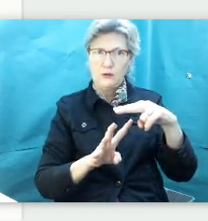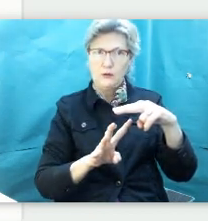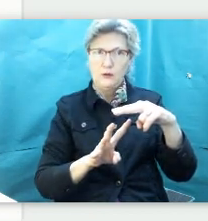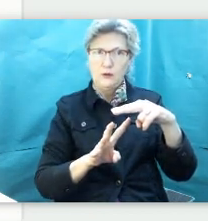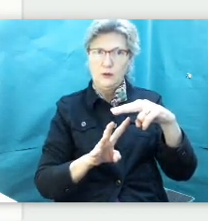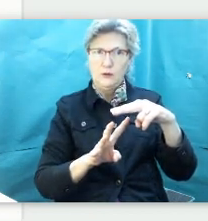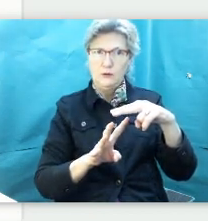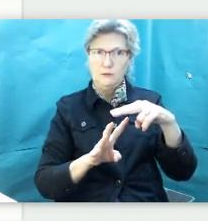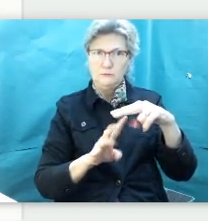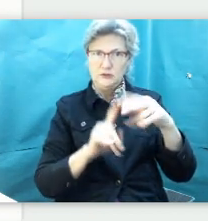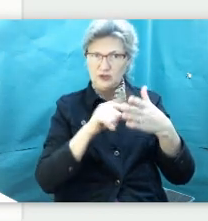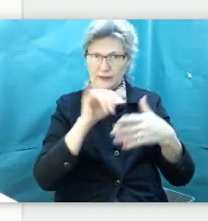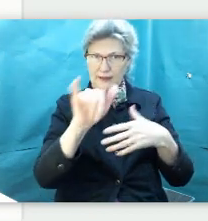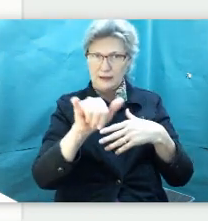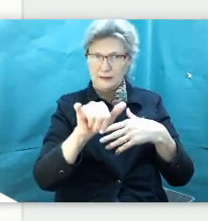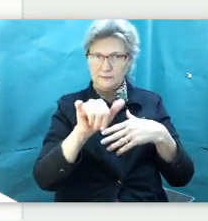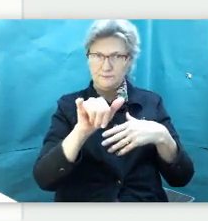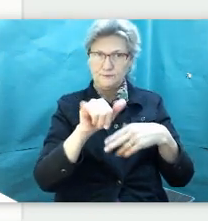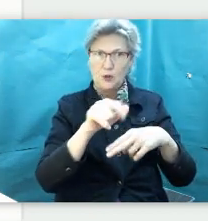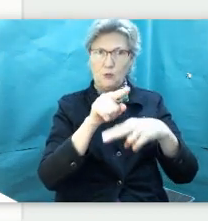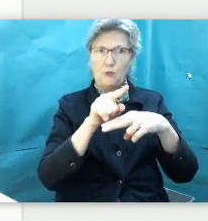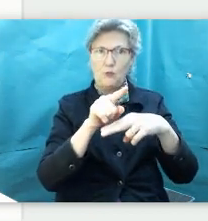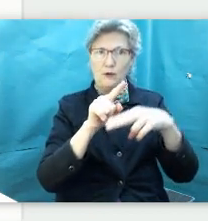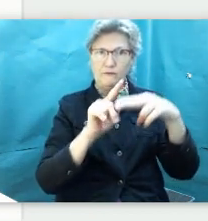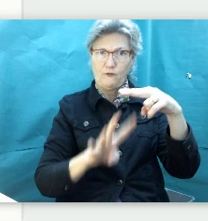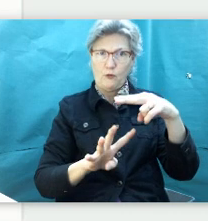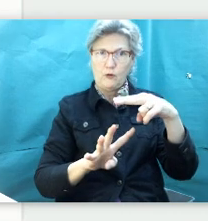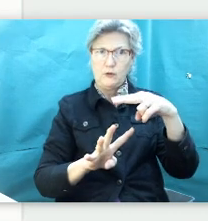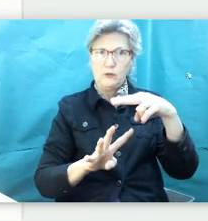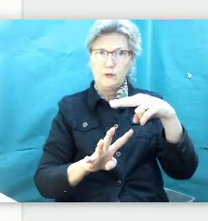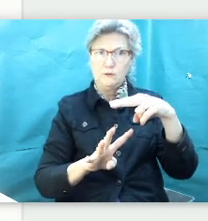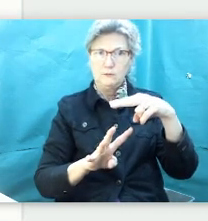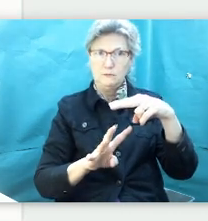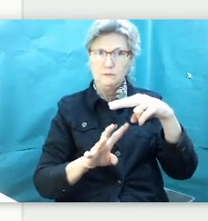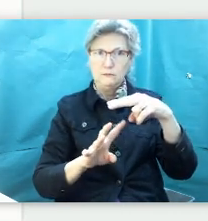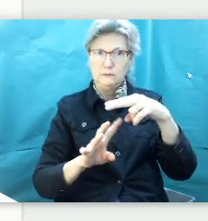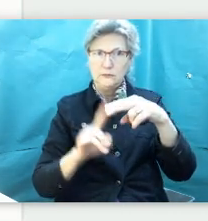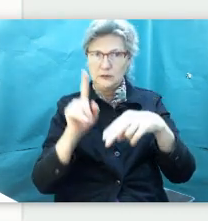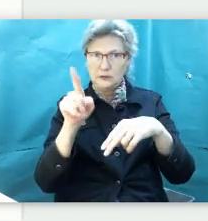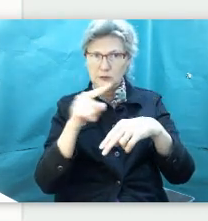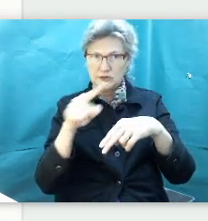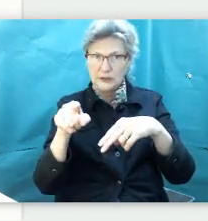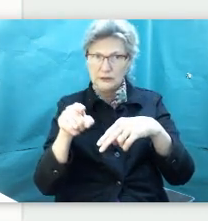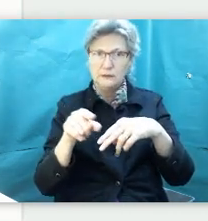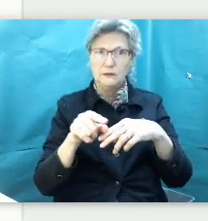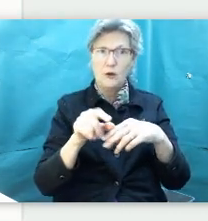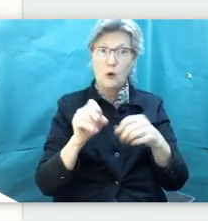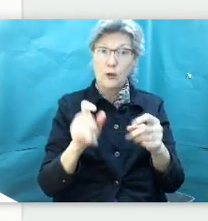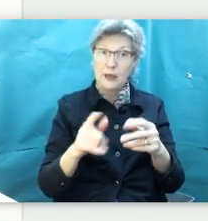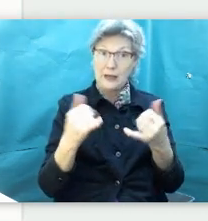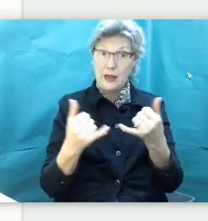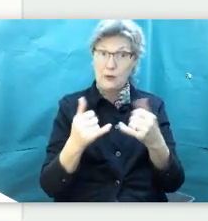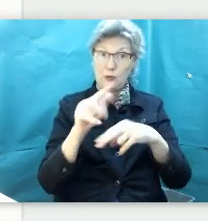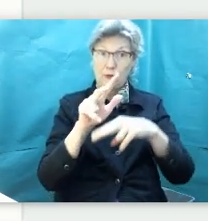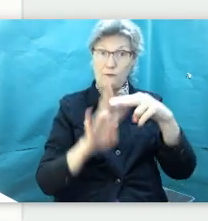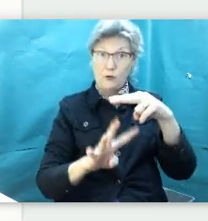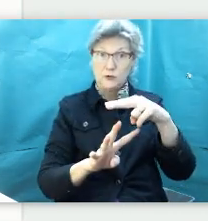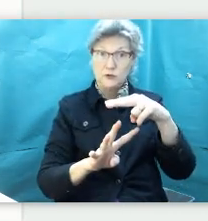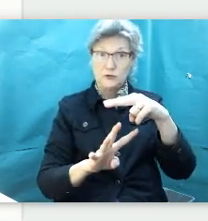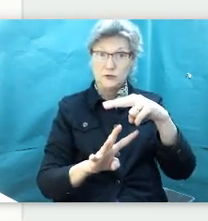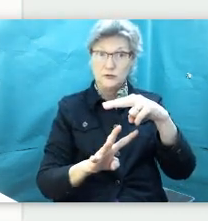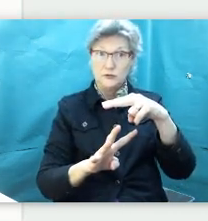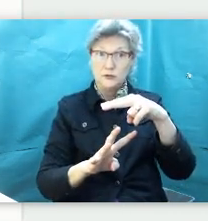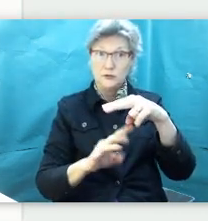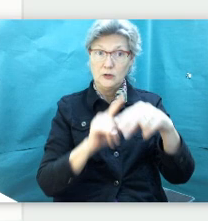another 4th, 1/4, third 4th, 1/4. Okay, now on to 3/4,